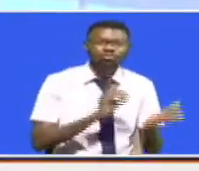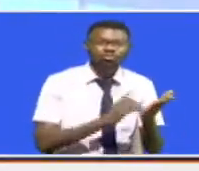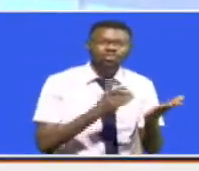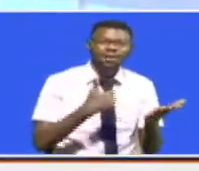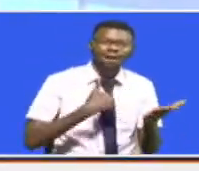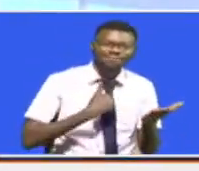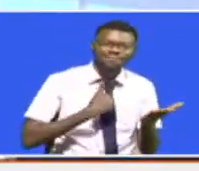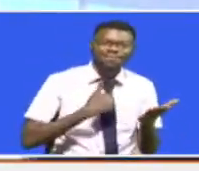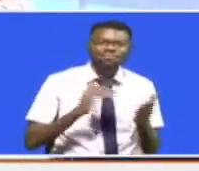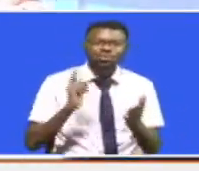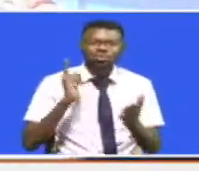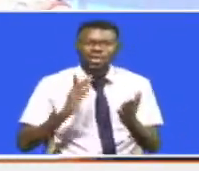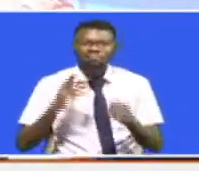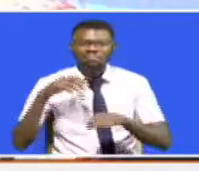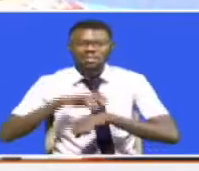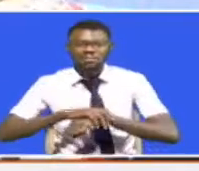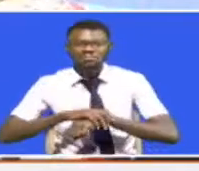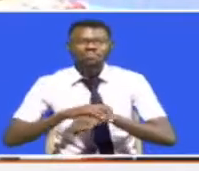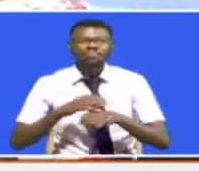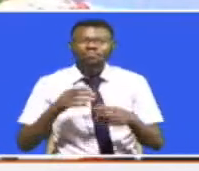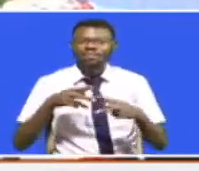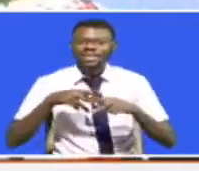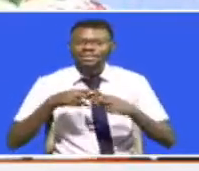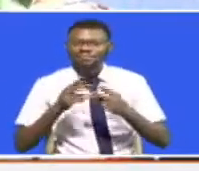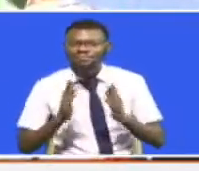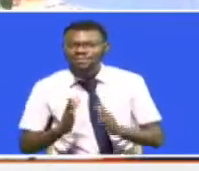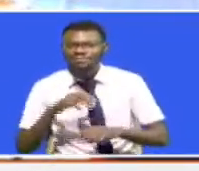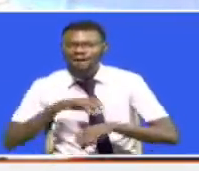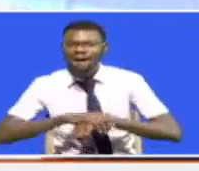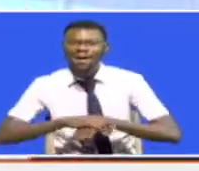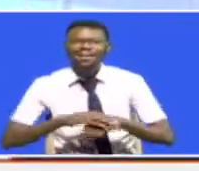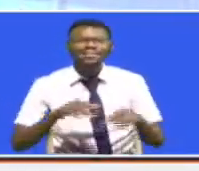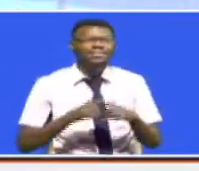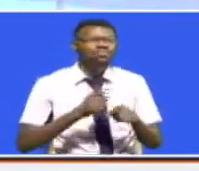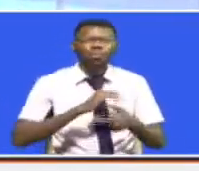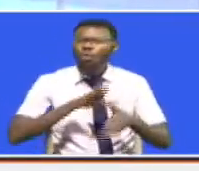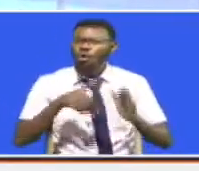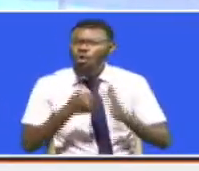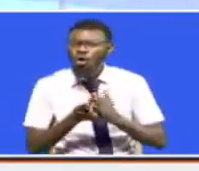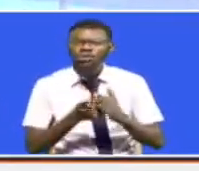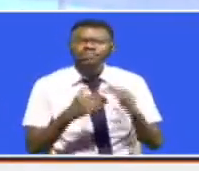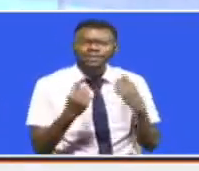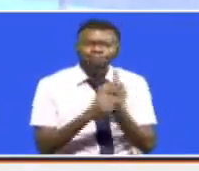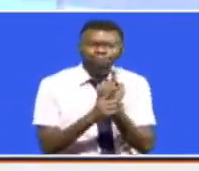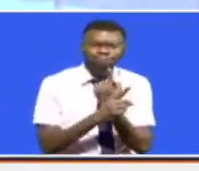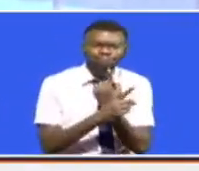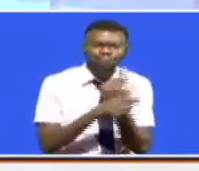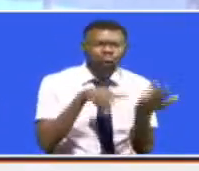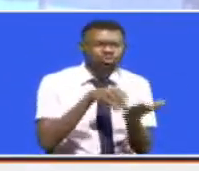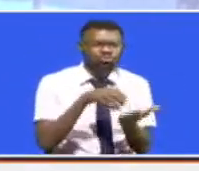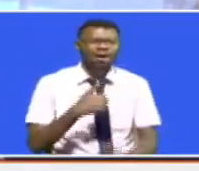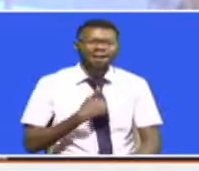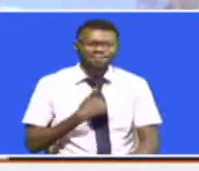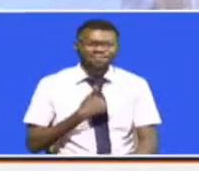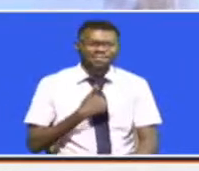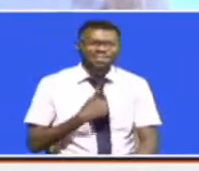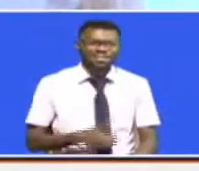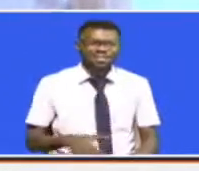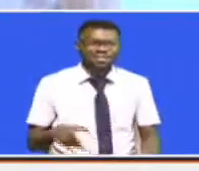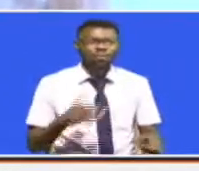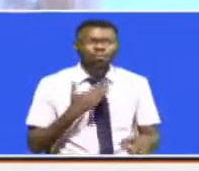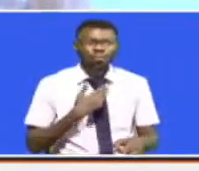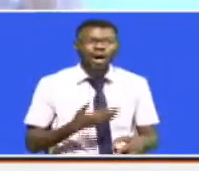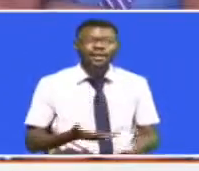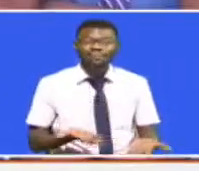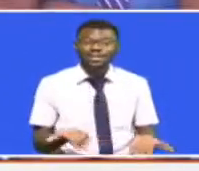na mawakili, tuwe na engineers, tuwe na every kada na walimu na kila kitu to